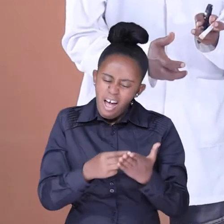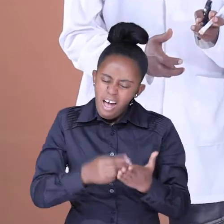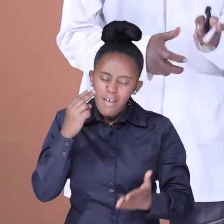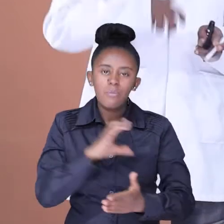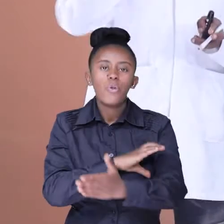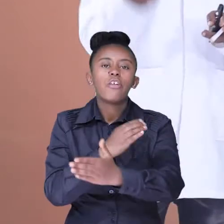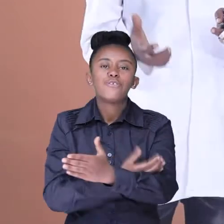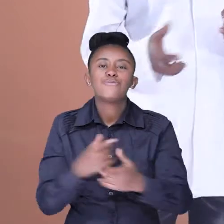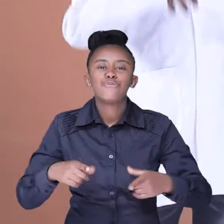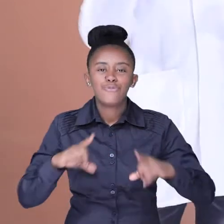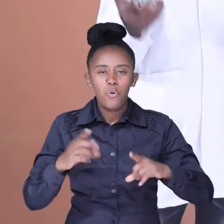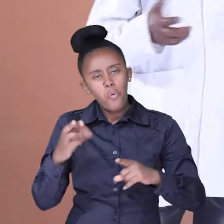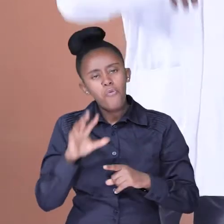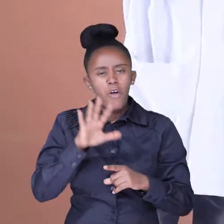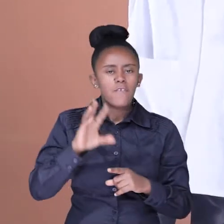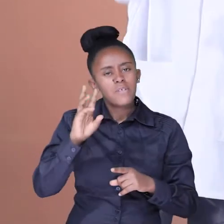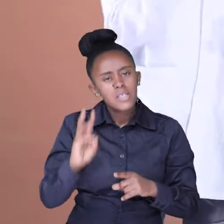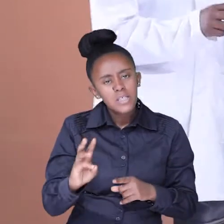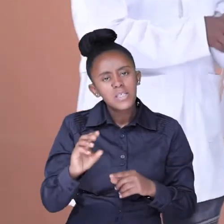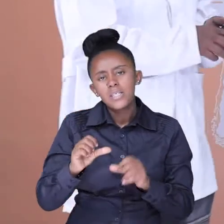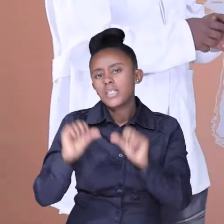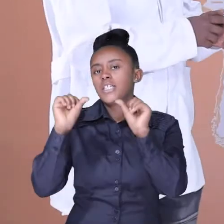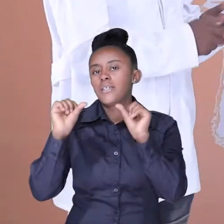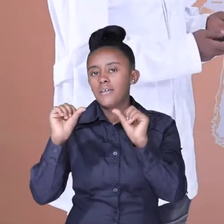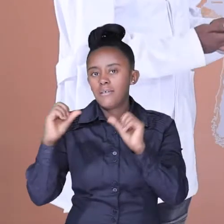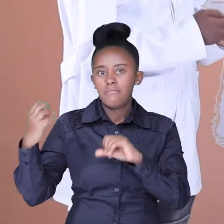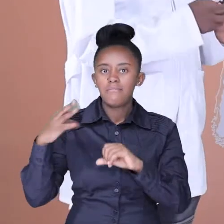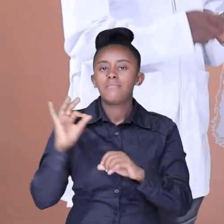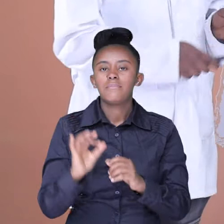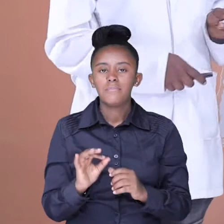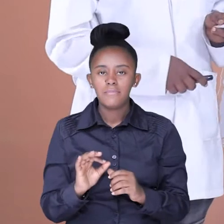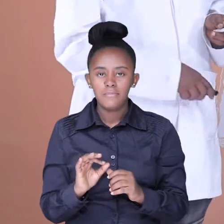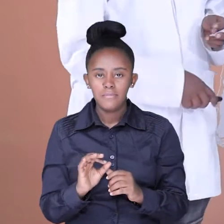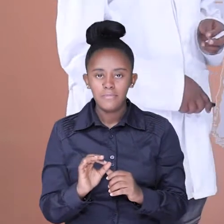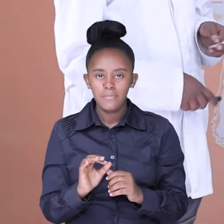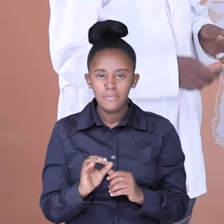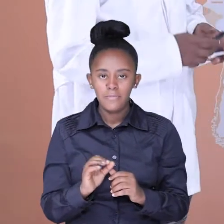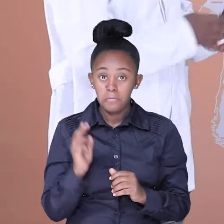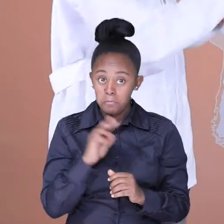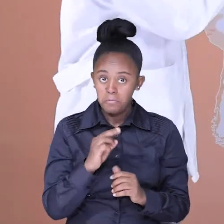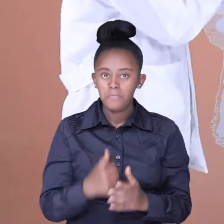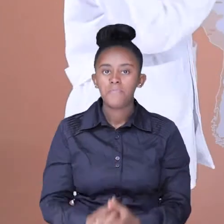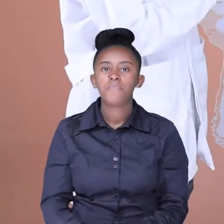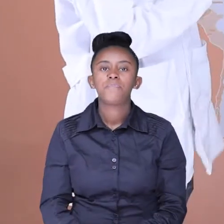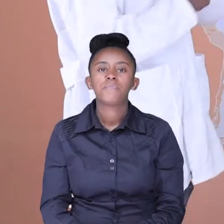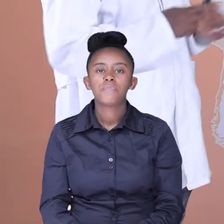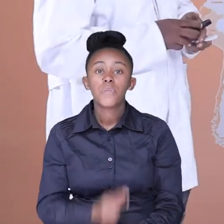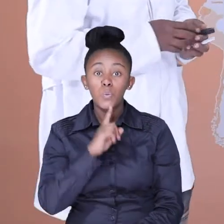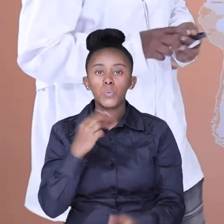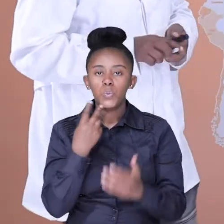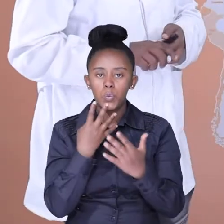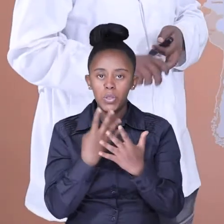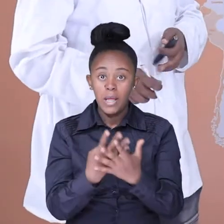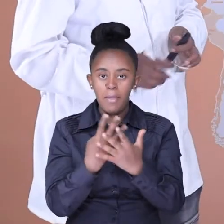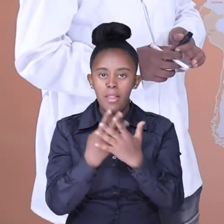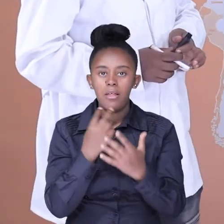potential or 5 or 6 or etc. Let's see the truth table. Let's see the truth table. Look